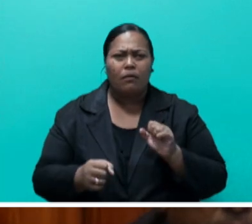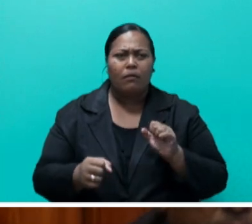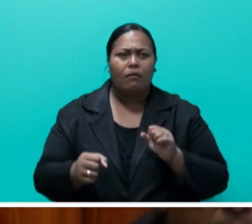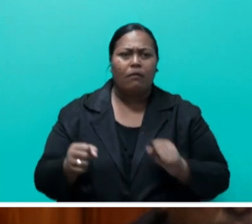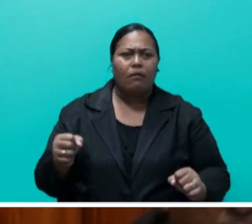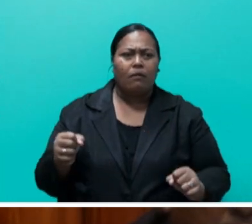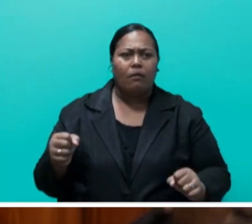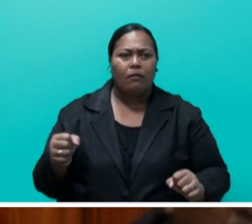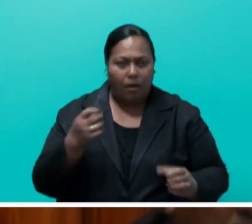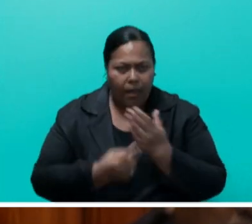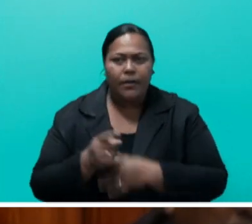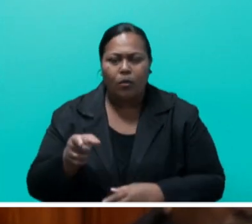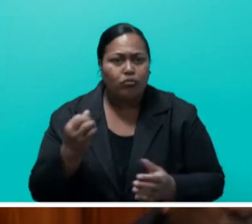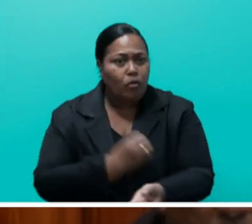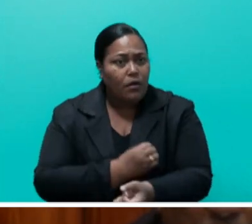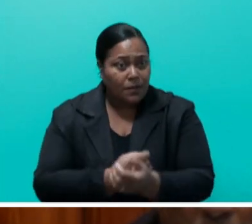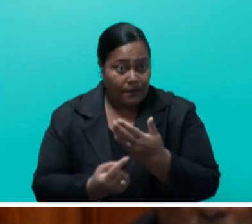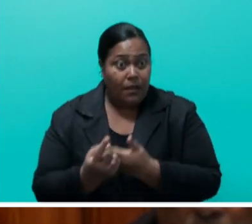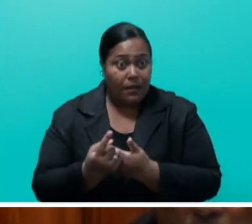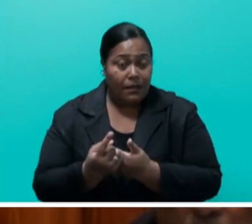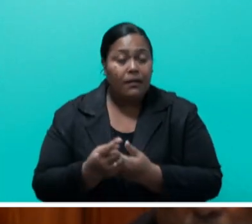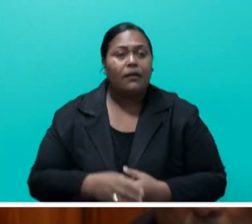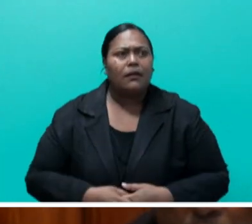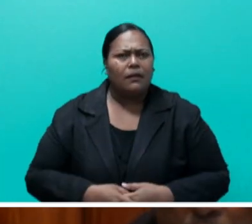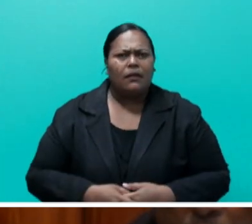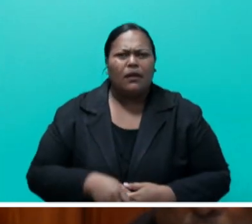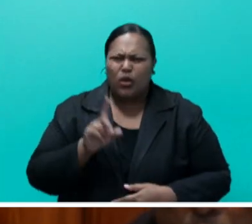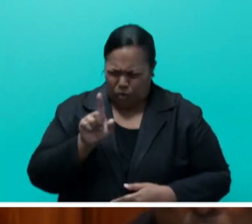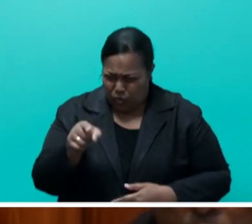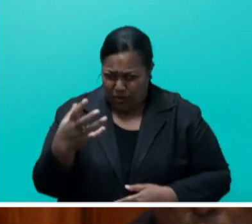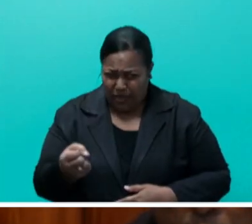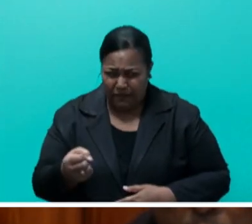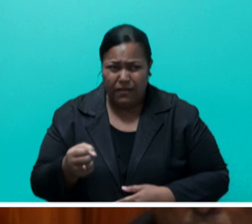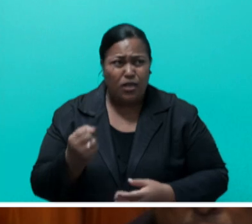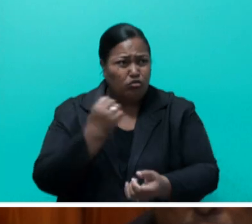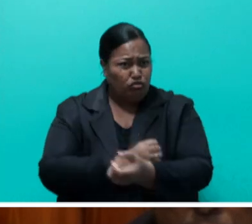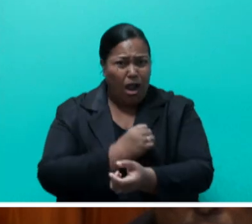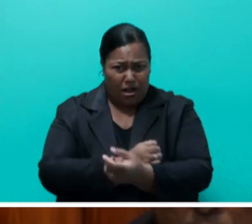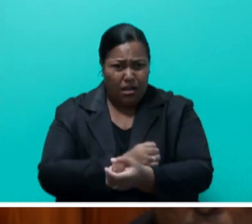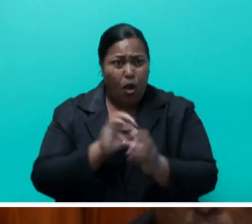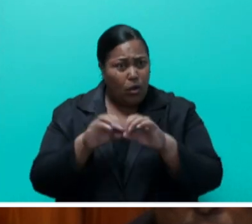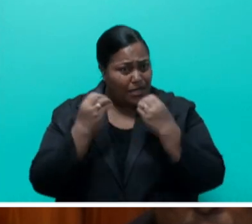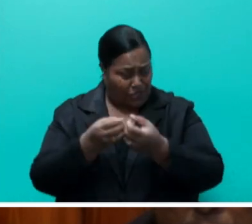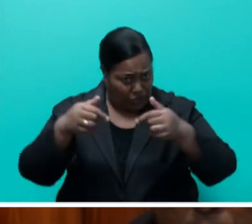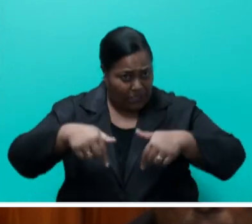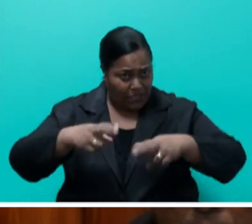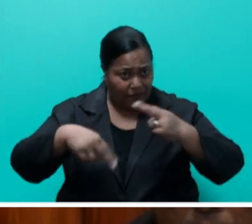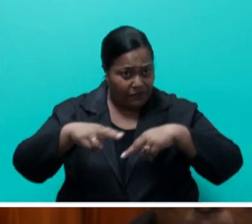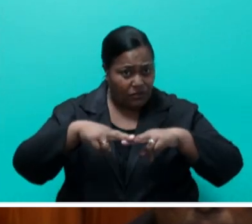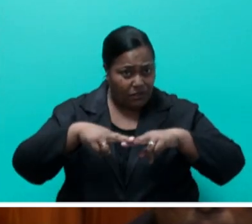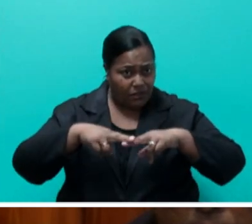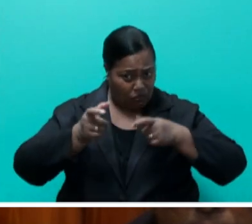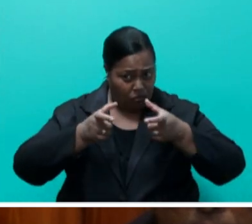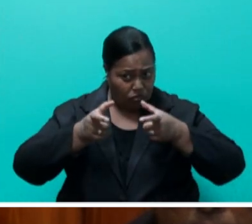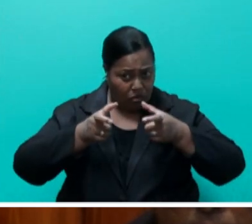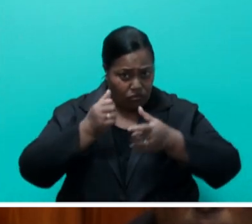drugs. My question is, do we have drug cartels or criminal organizations here in Fiji that